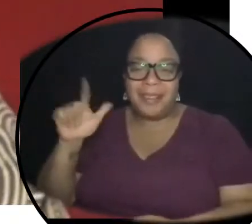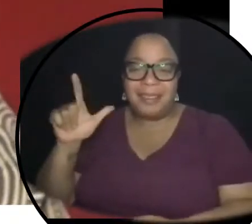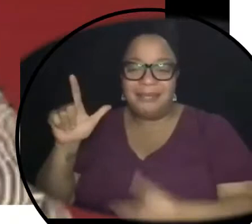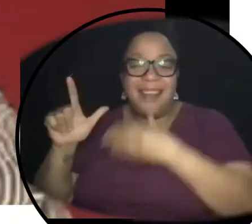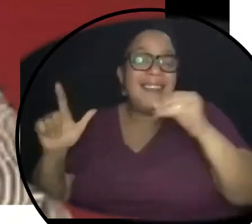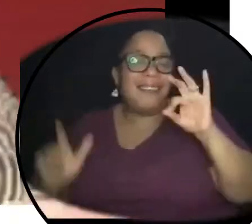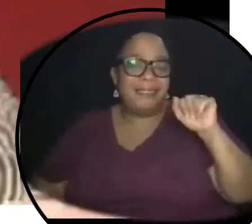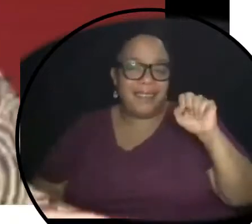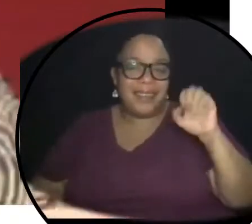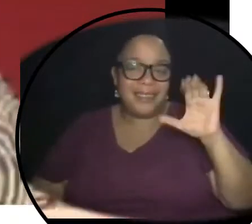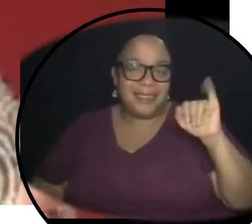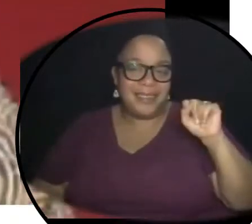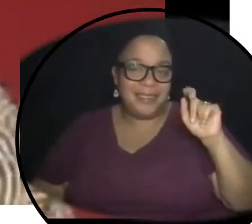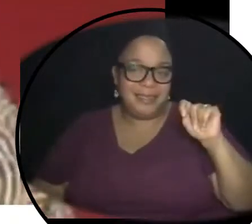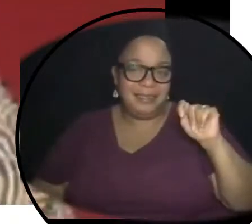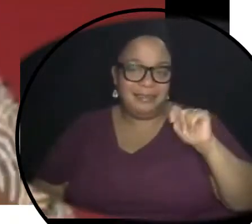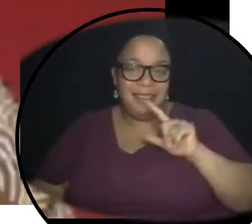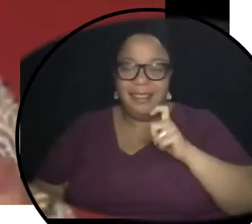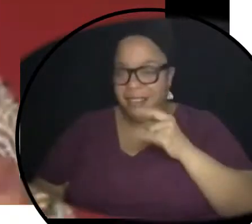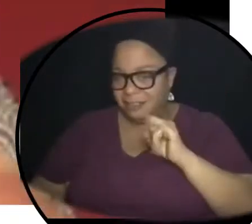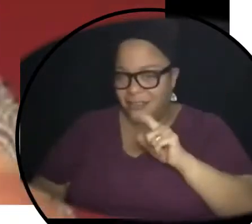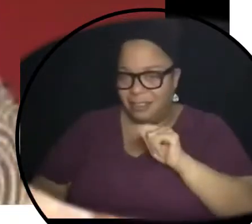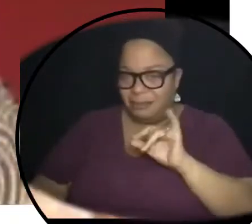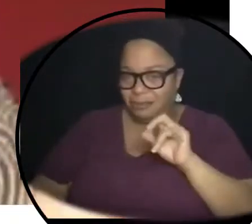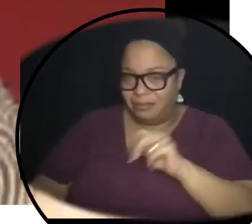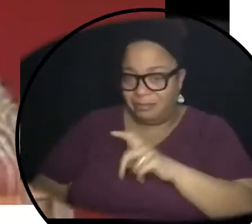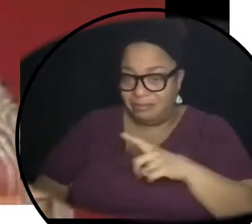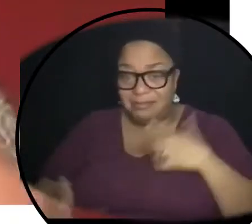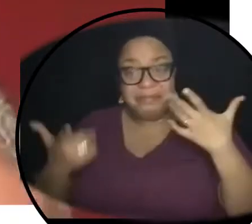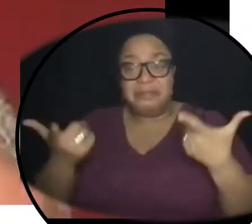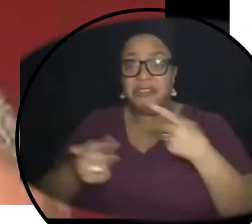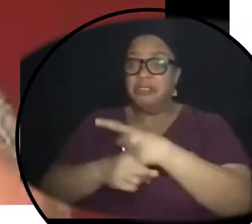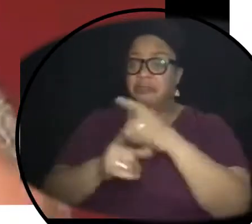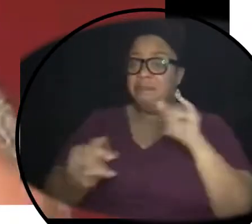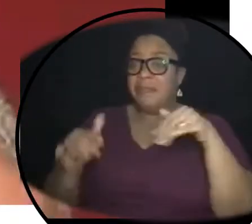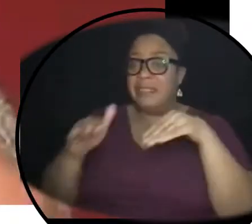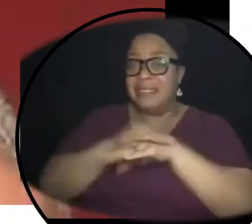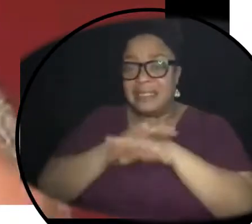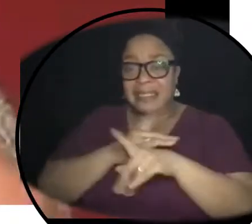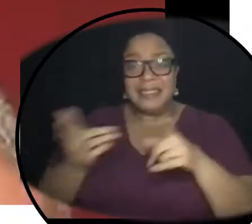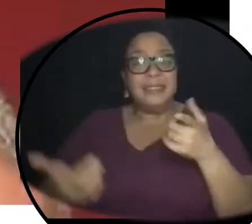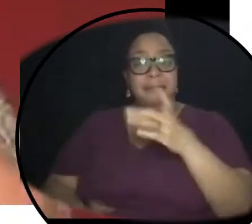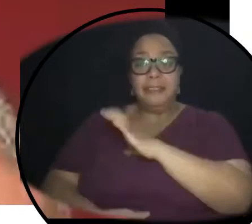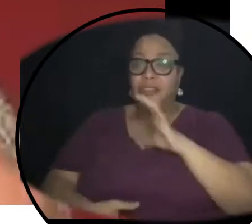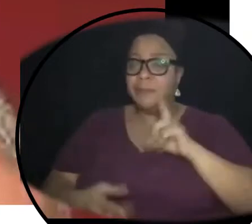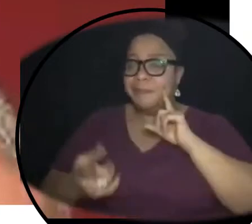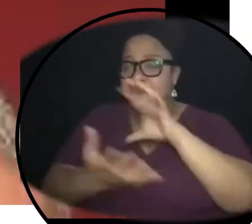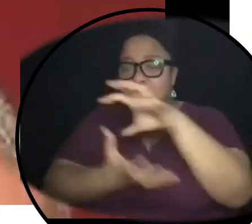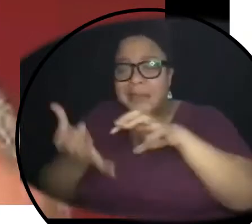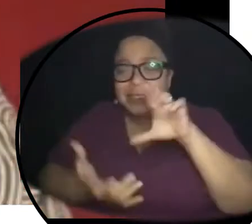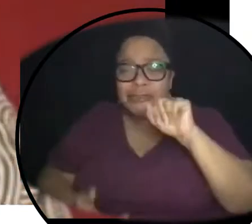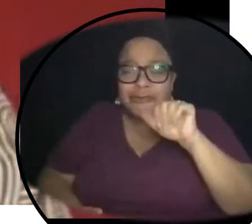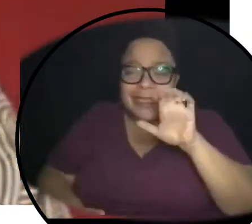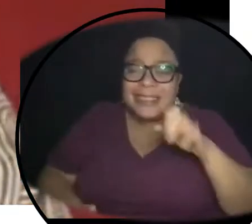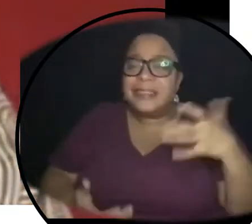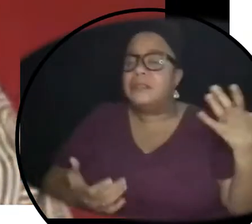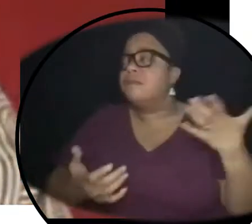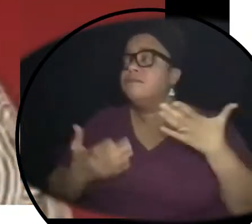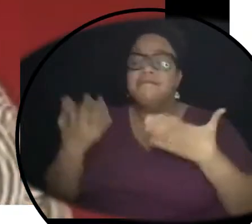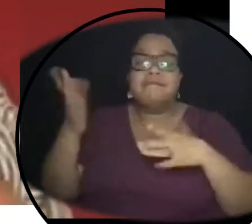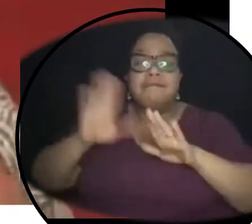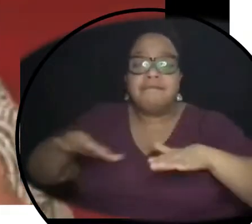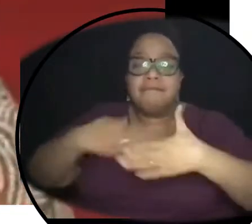speak Italian or pay taxes, can, if they choose, to be Italian, where I am deemed to be